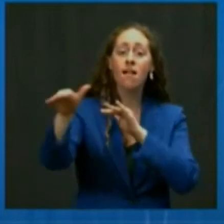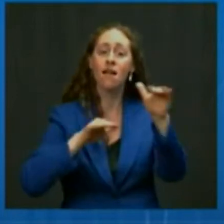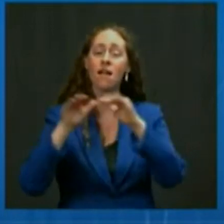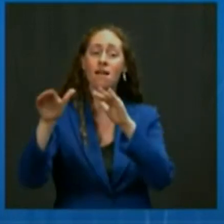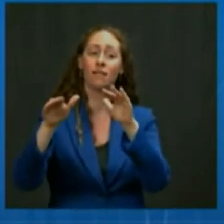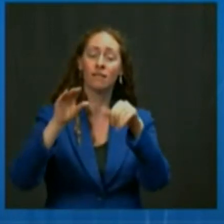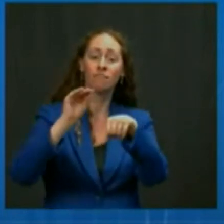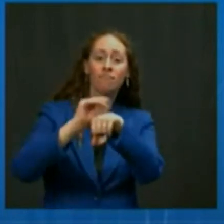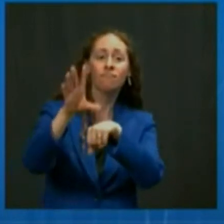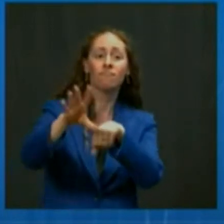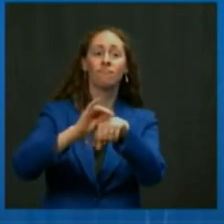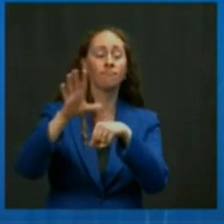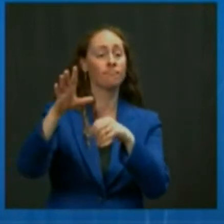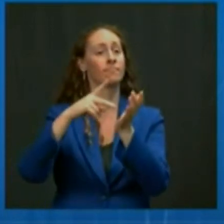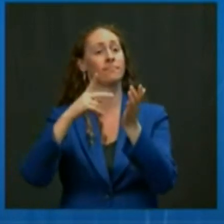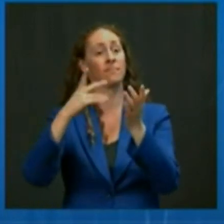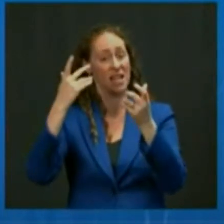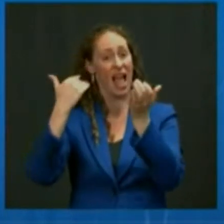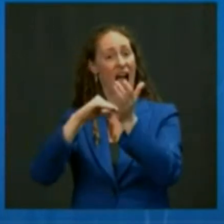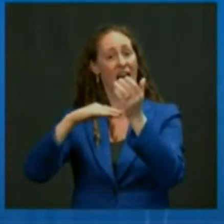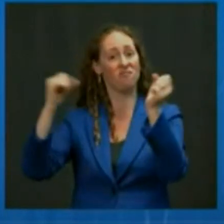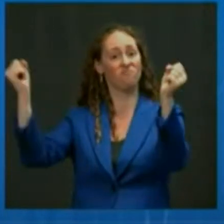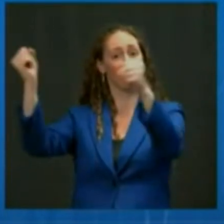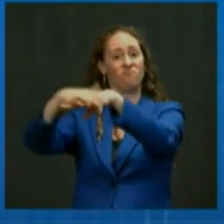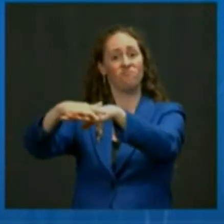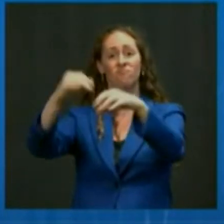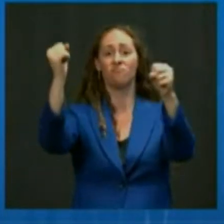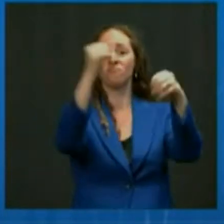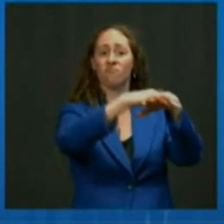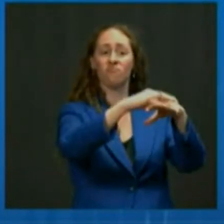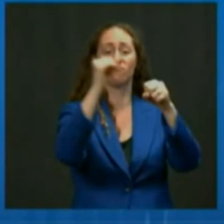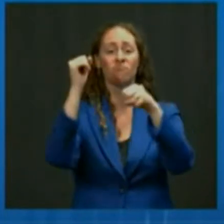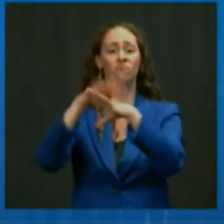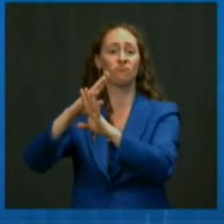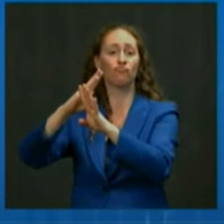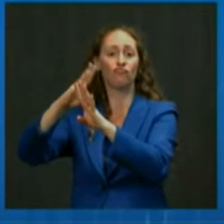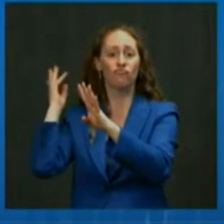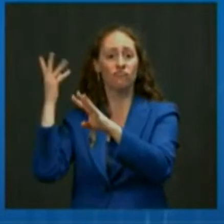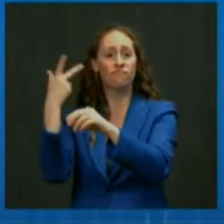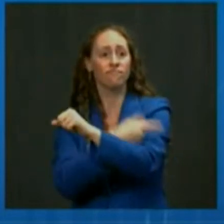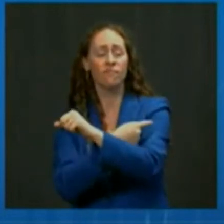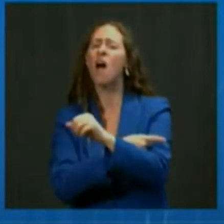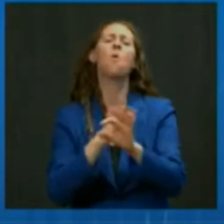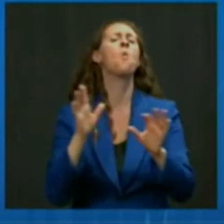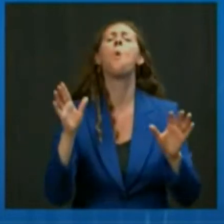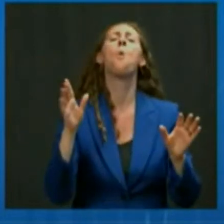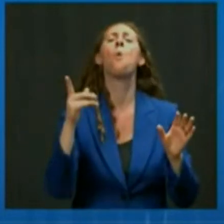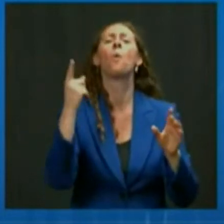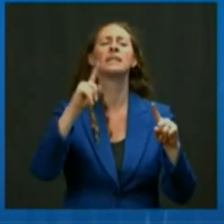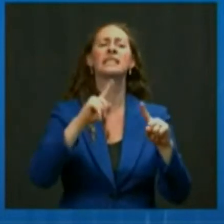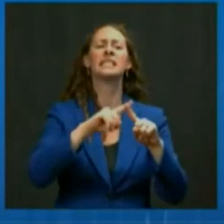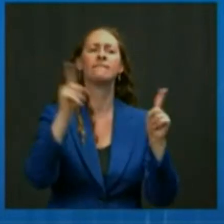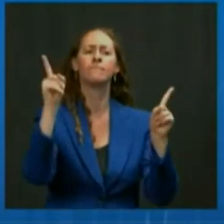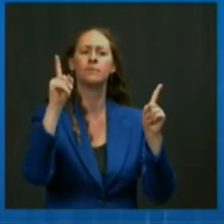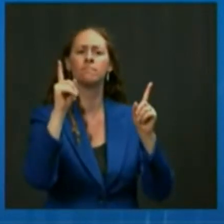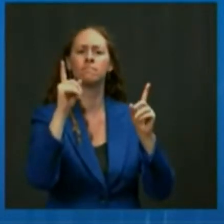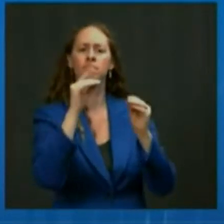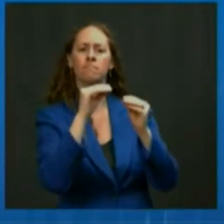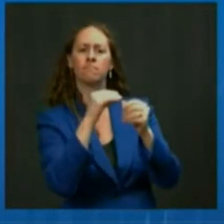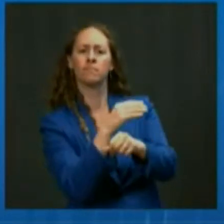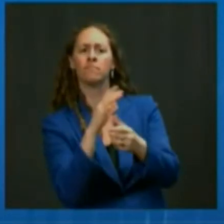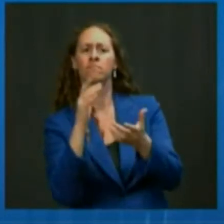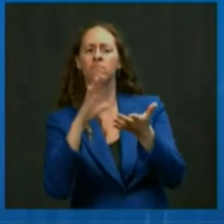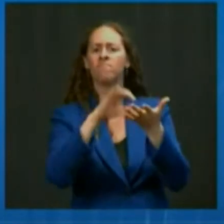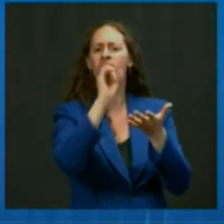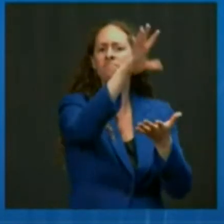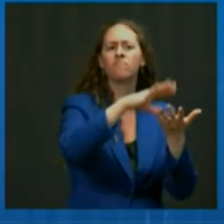to see more doses shipped to doctors' offices, pharmacies, smaller clinics, and will states continue to be the